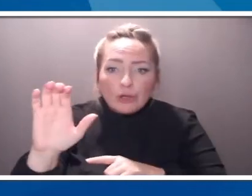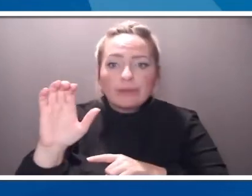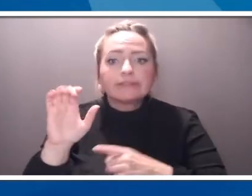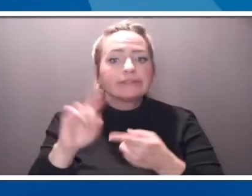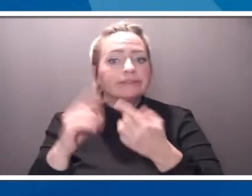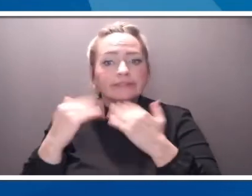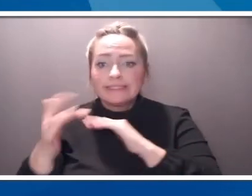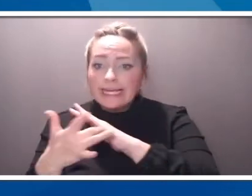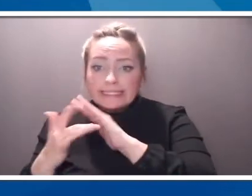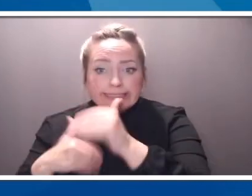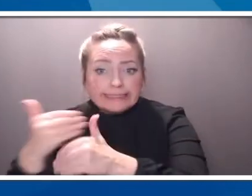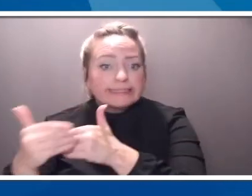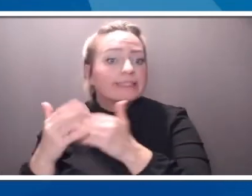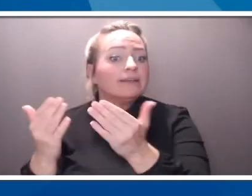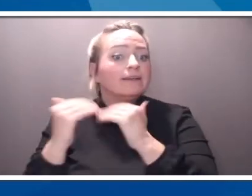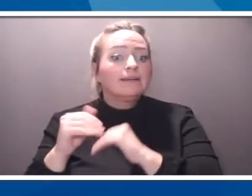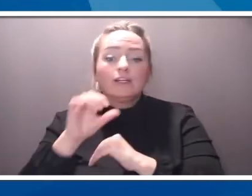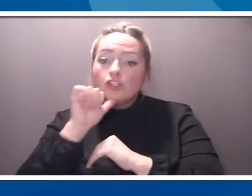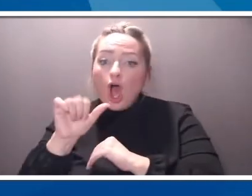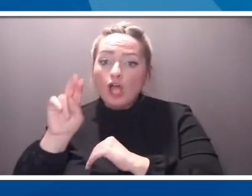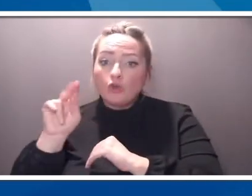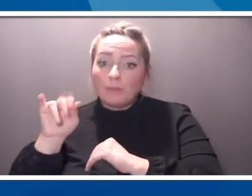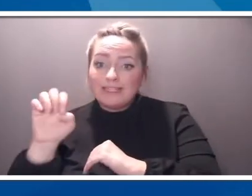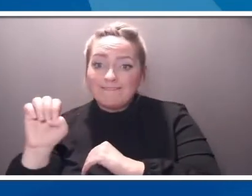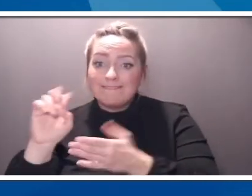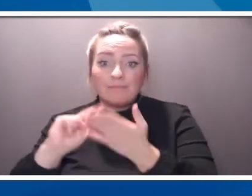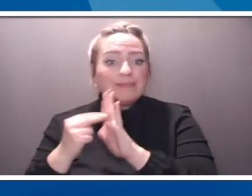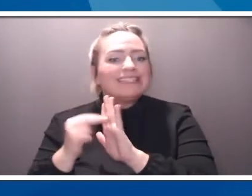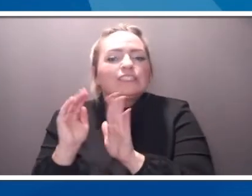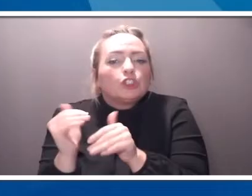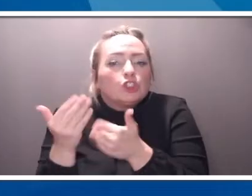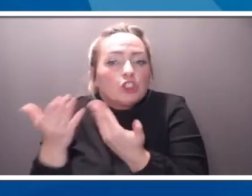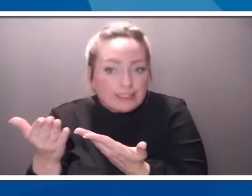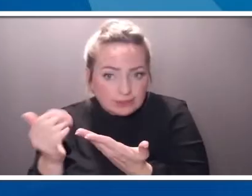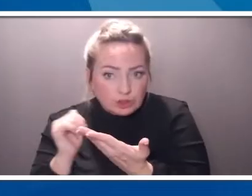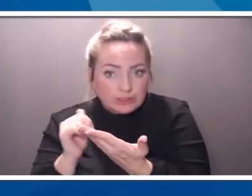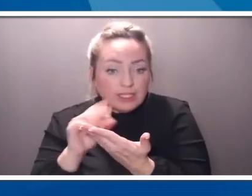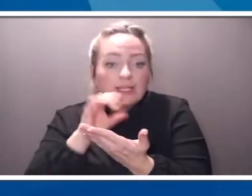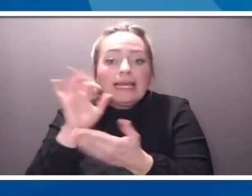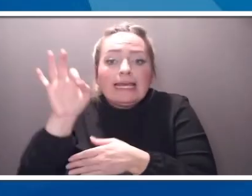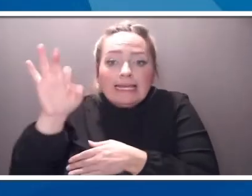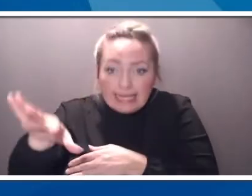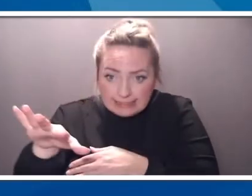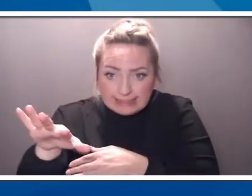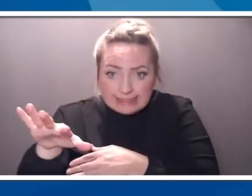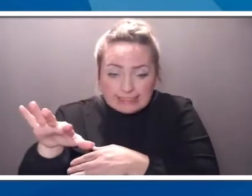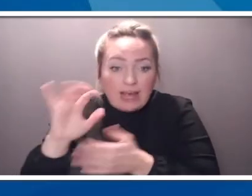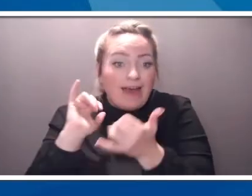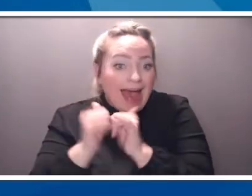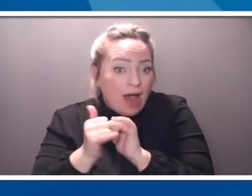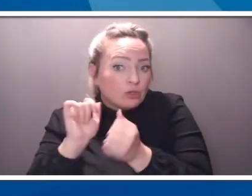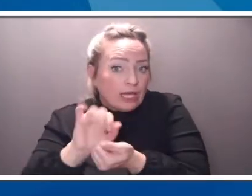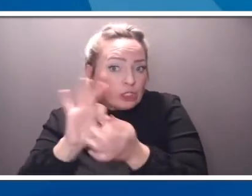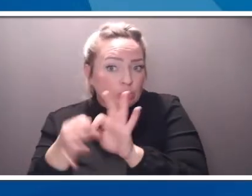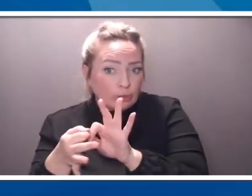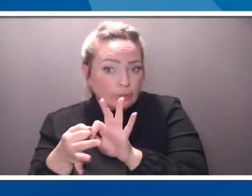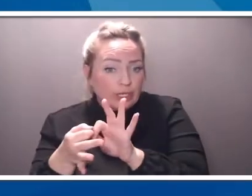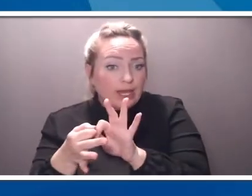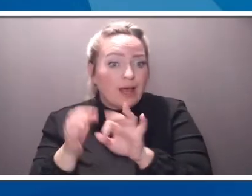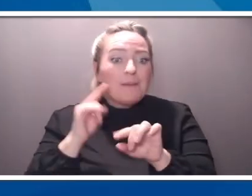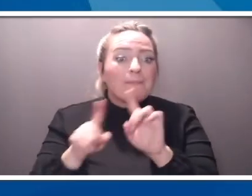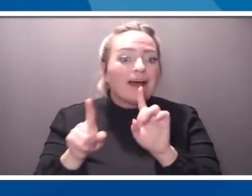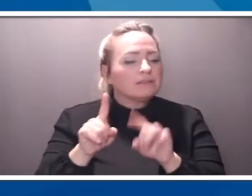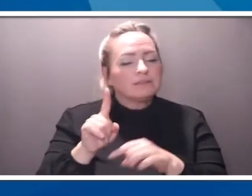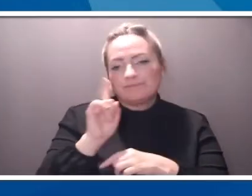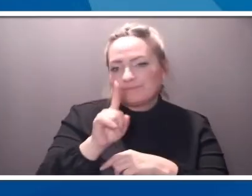like the understanding documents, the techniques, they're non-normative. They're only suggestions, or they give hints about how you